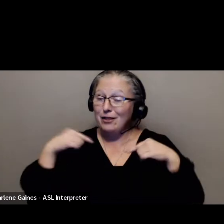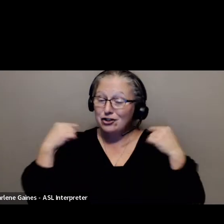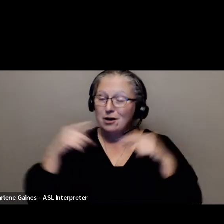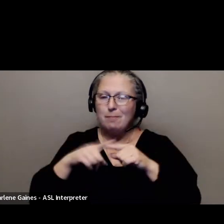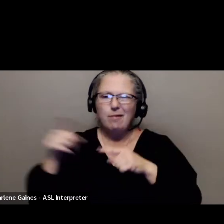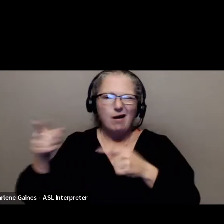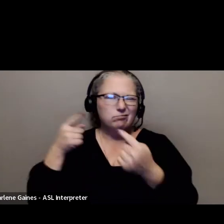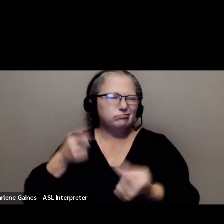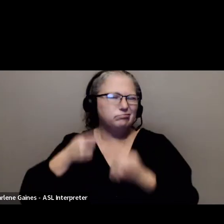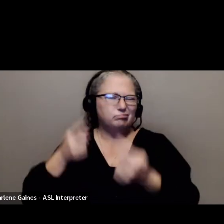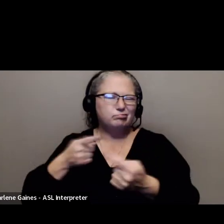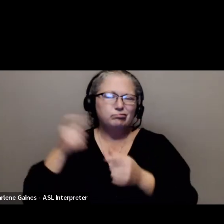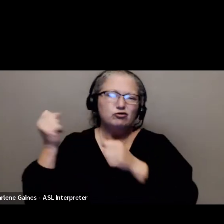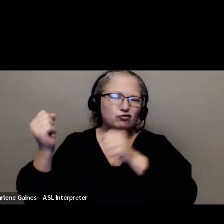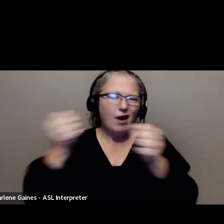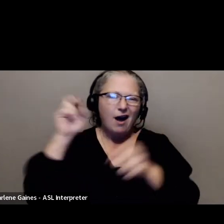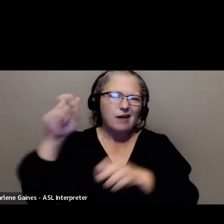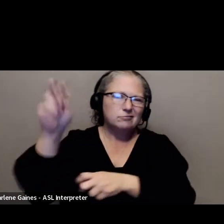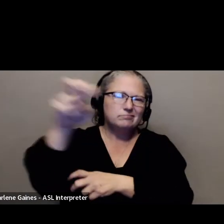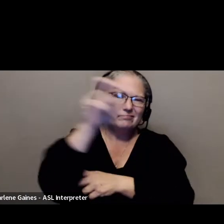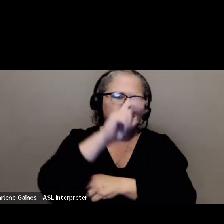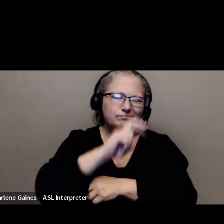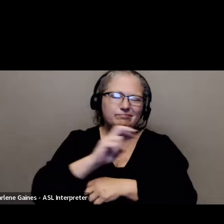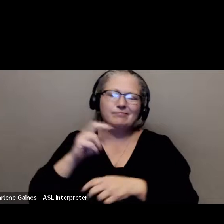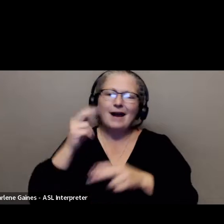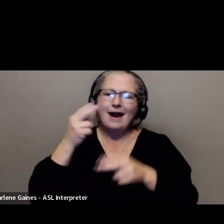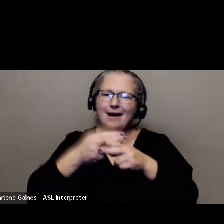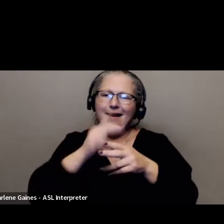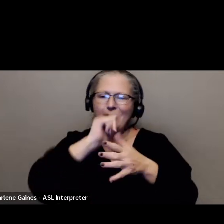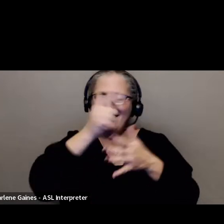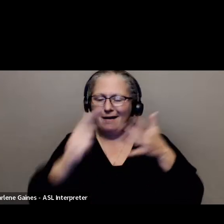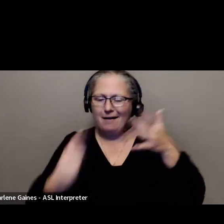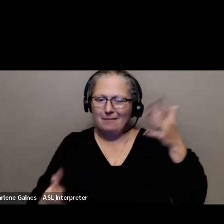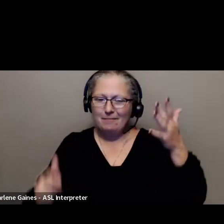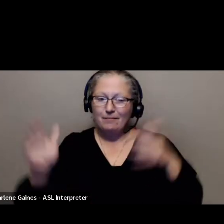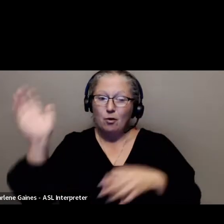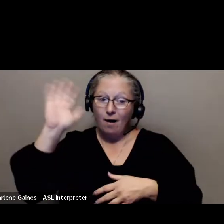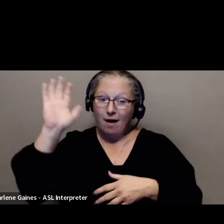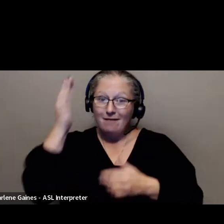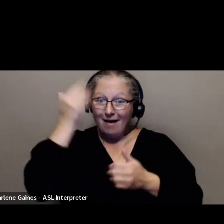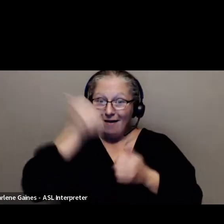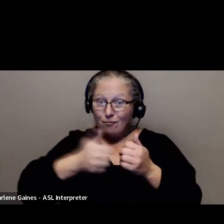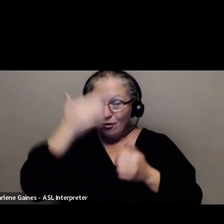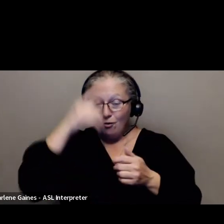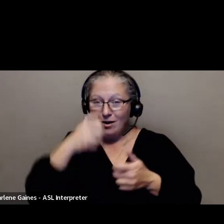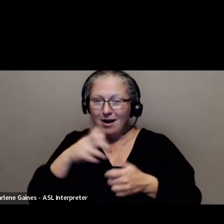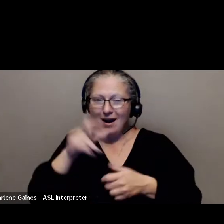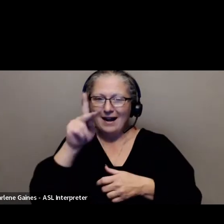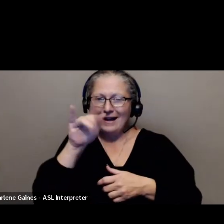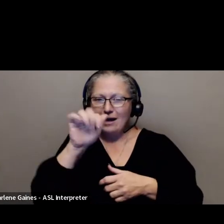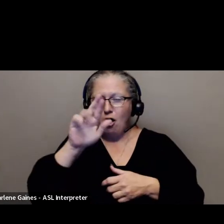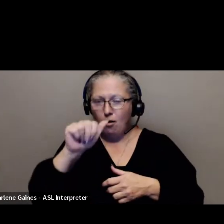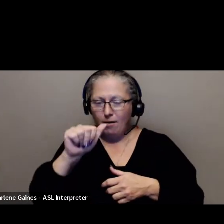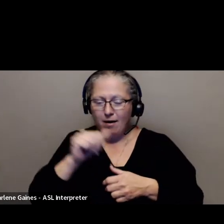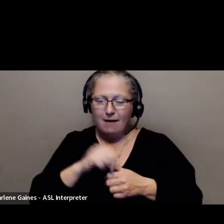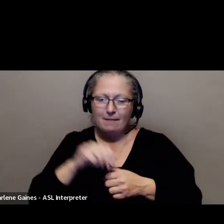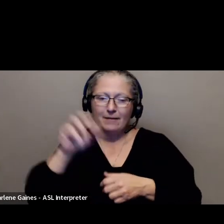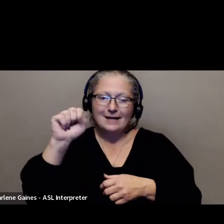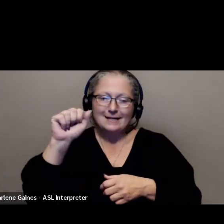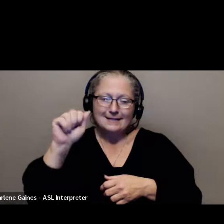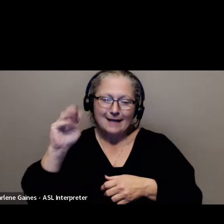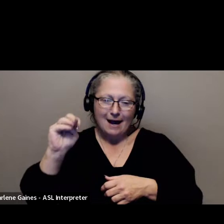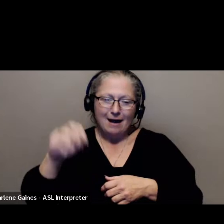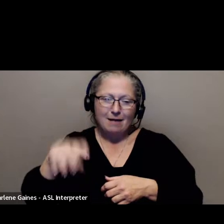all season long. So I'll just read their names from left to right if y'all want to wave so people know who's here. We have Kiara,